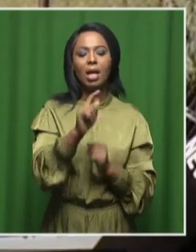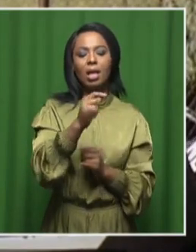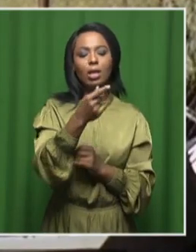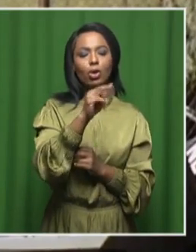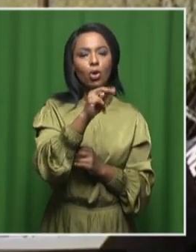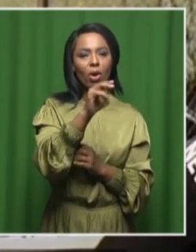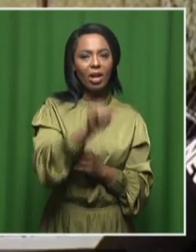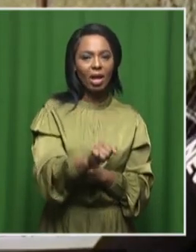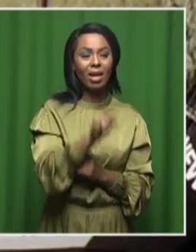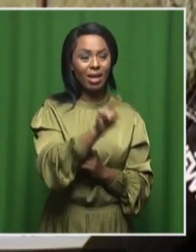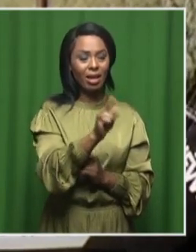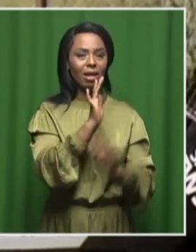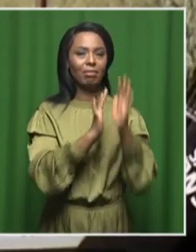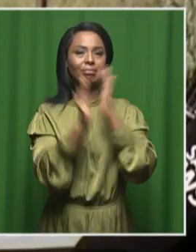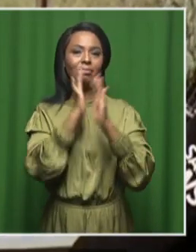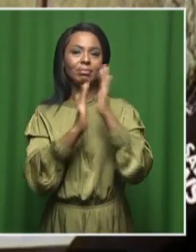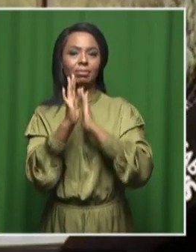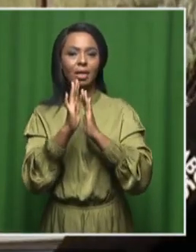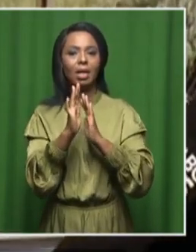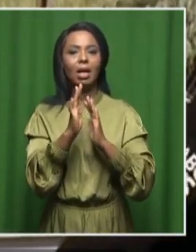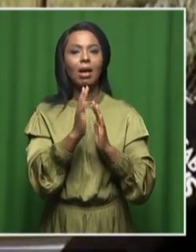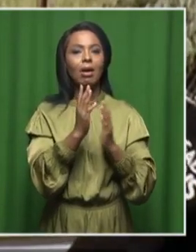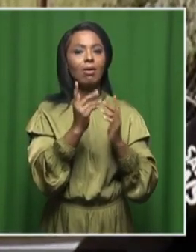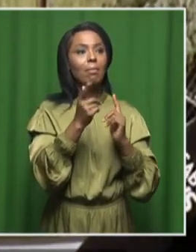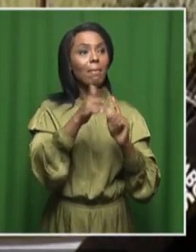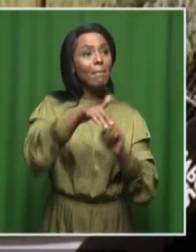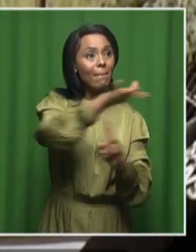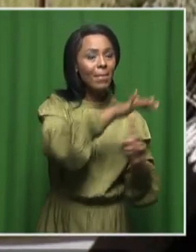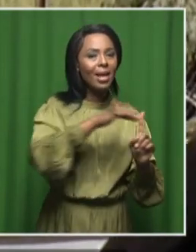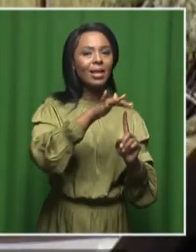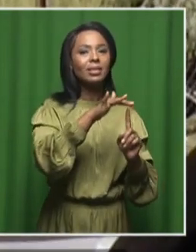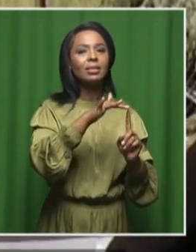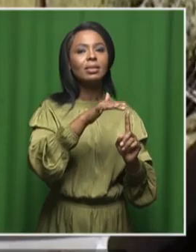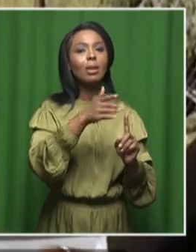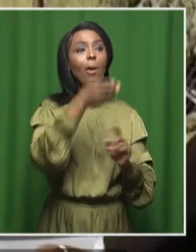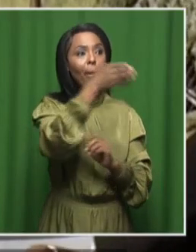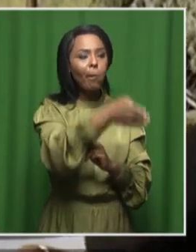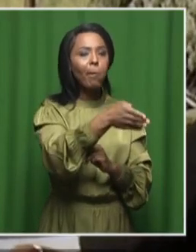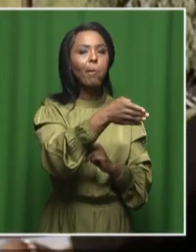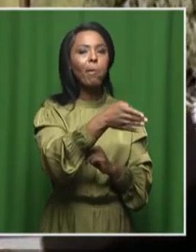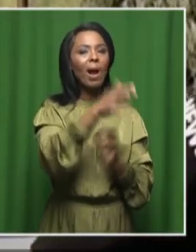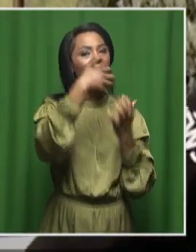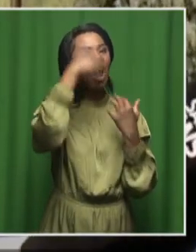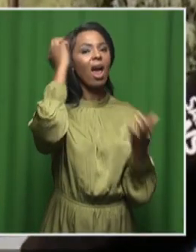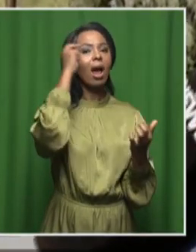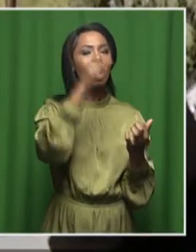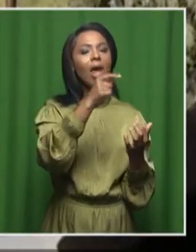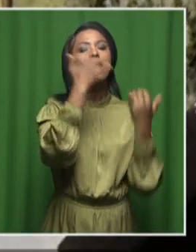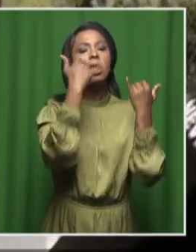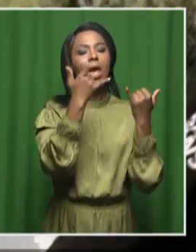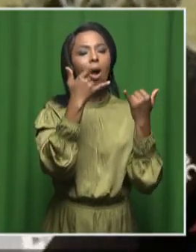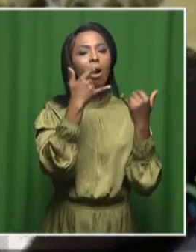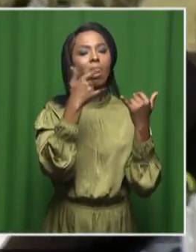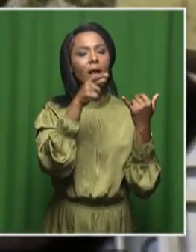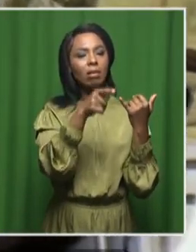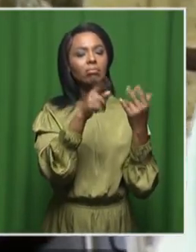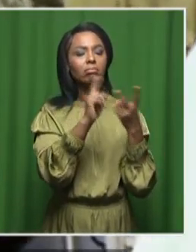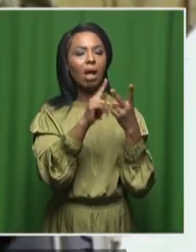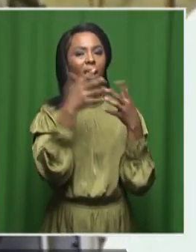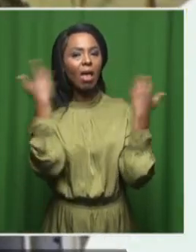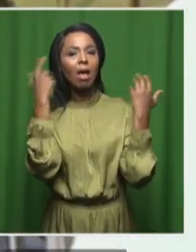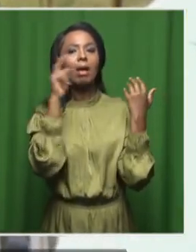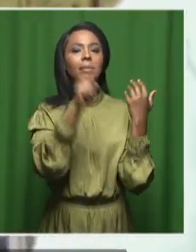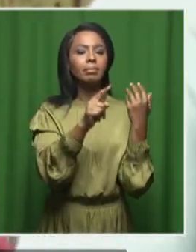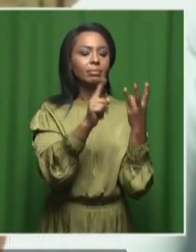She was talking about where they were there. It was just sand, and it would really be the first time they